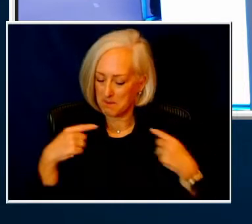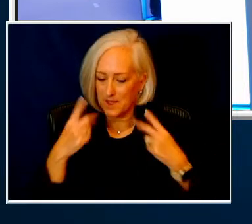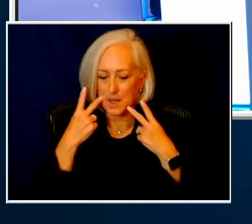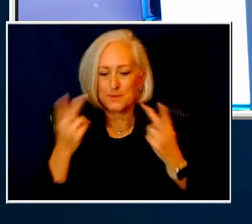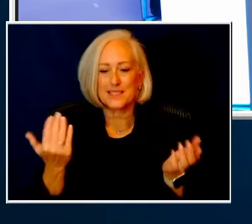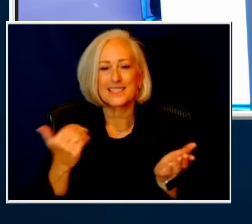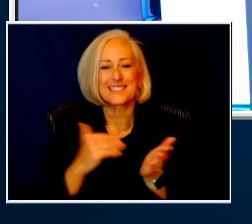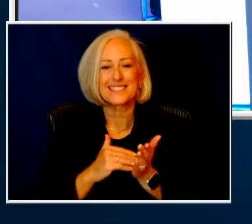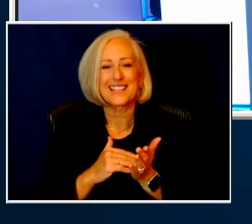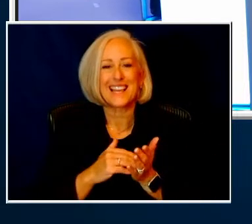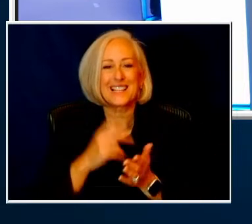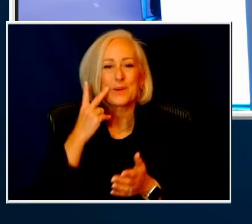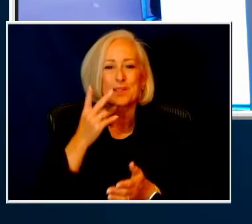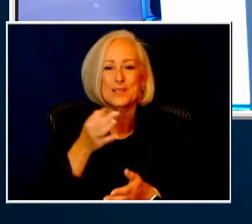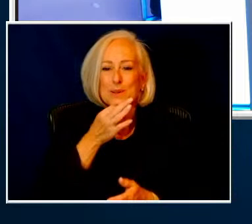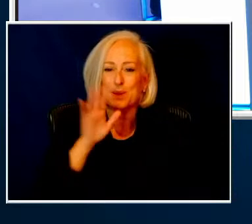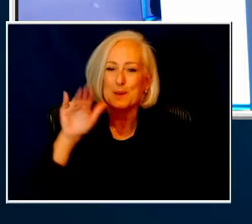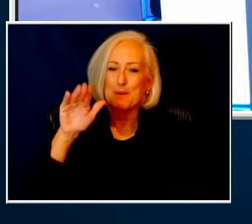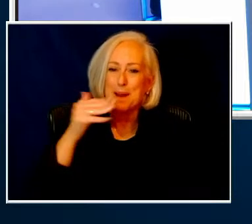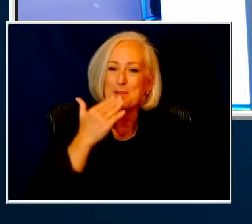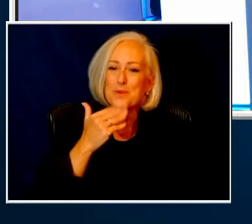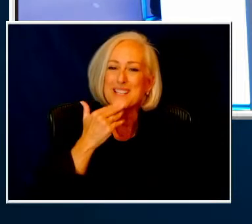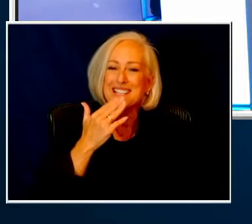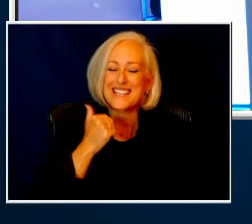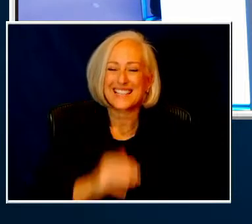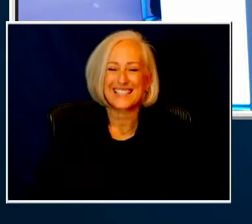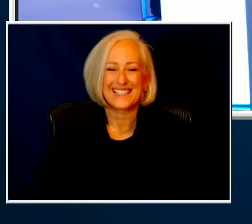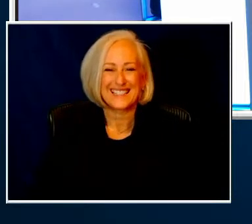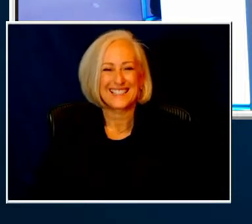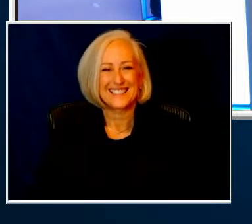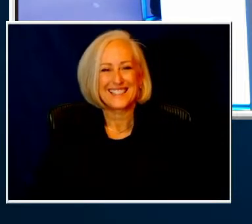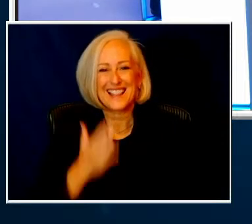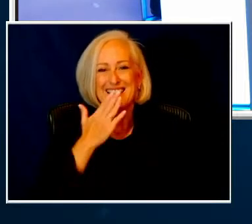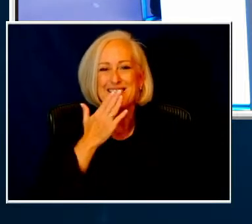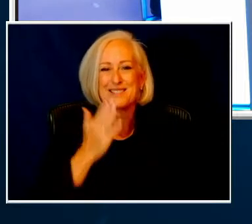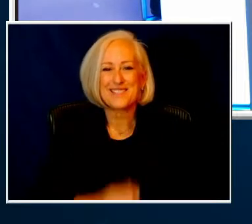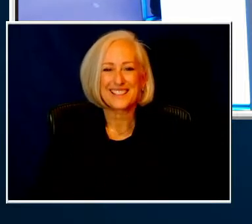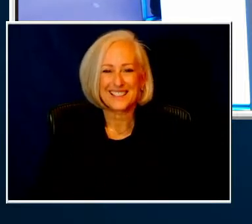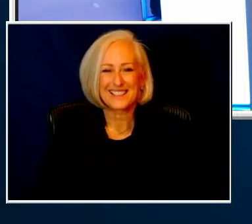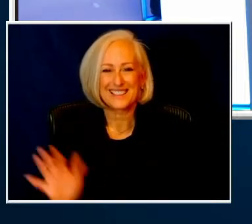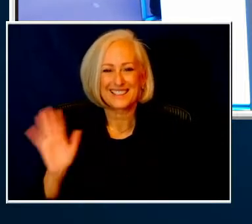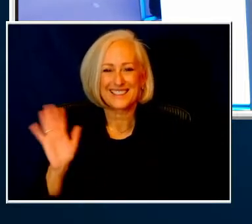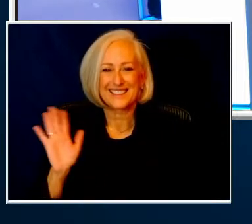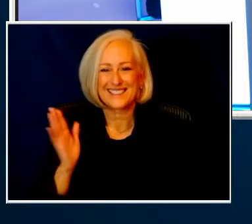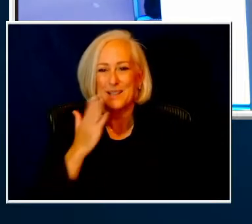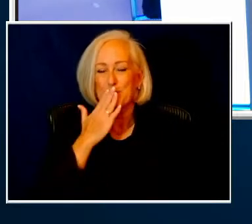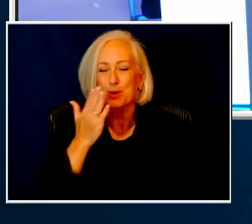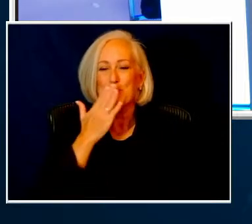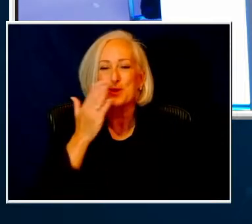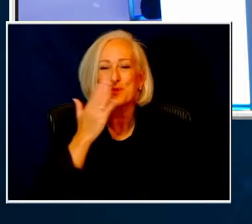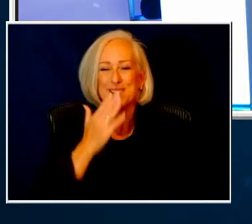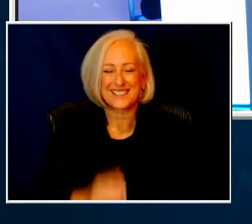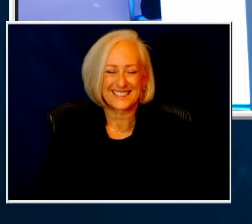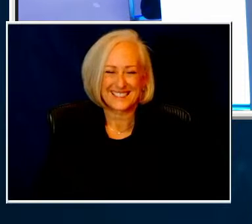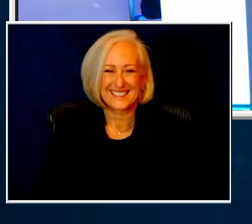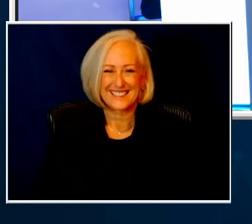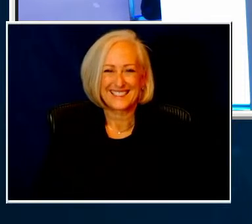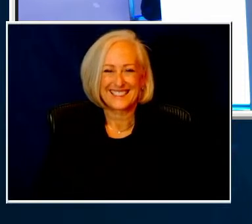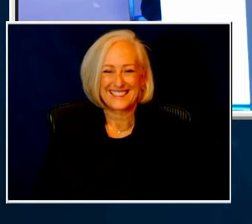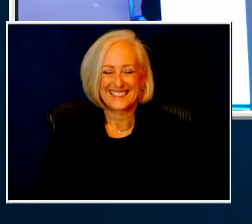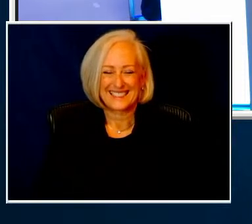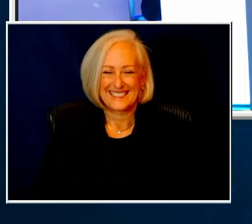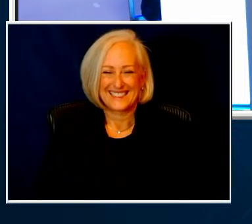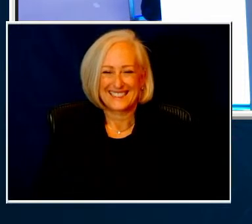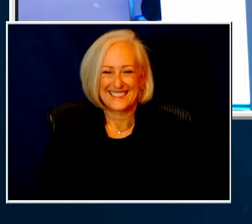see you soon. Bye, sweetie. Thank you. Oh, I love it. Blow you a kiss right back.